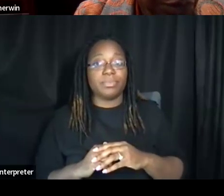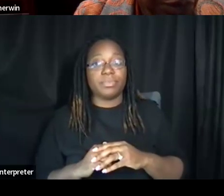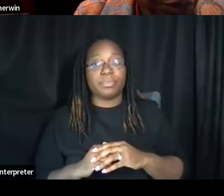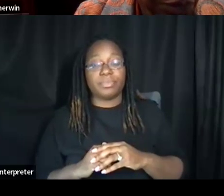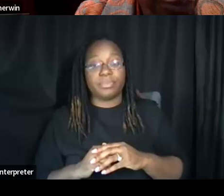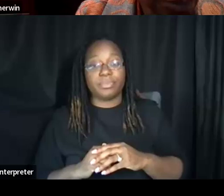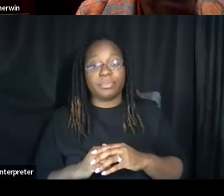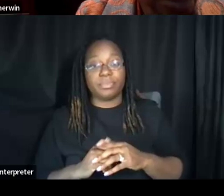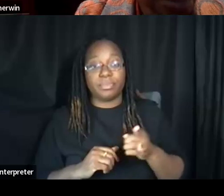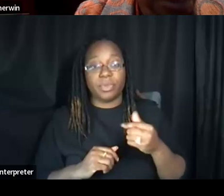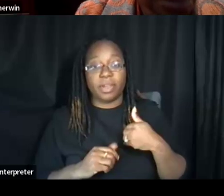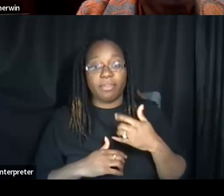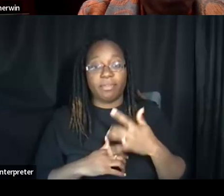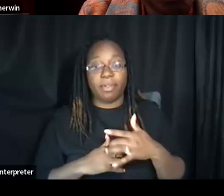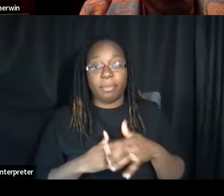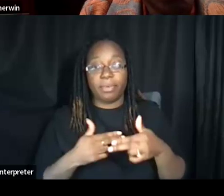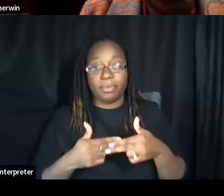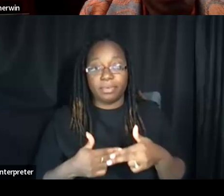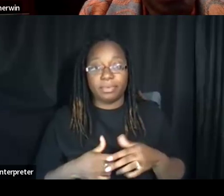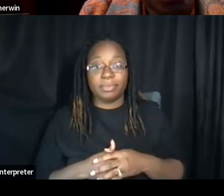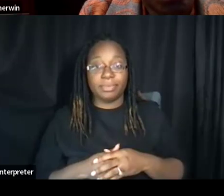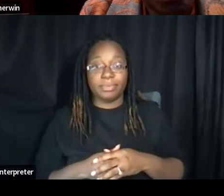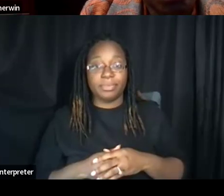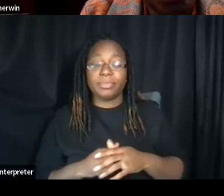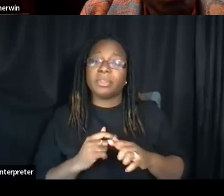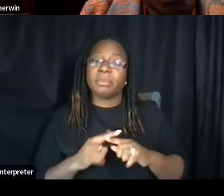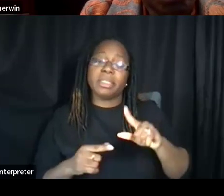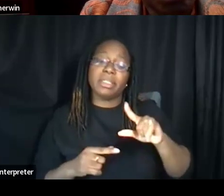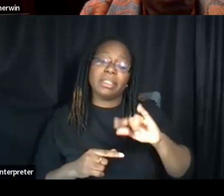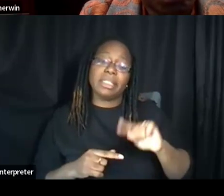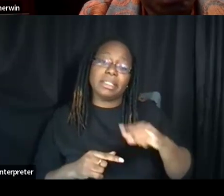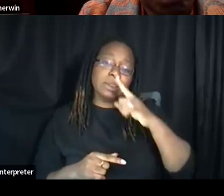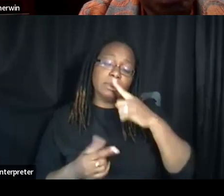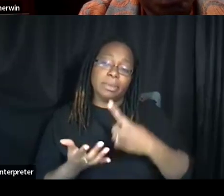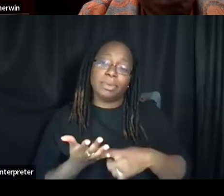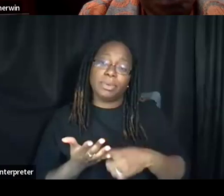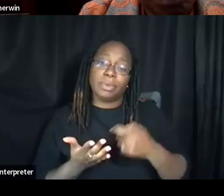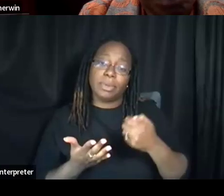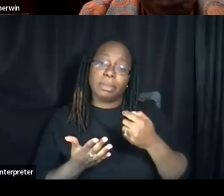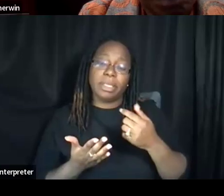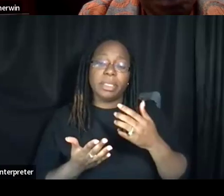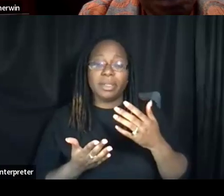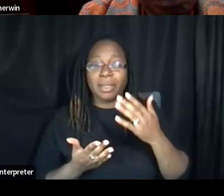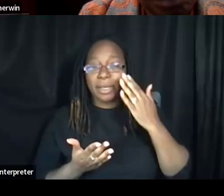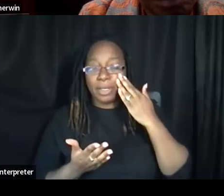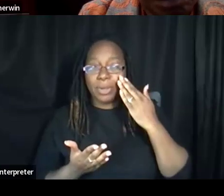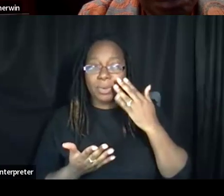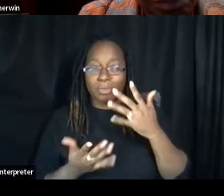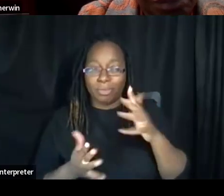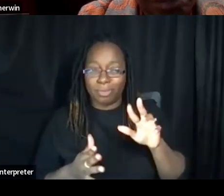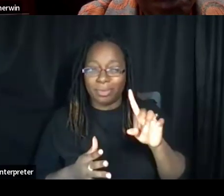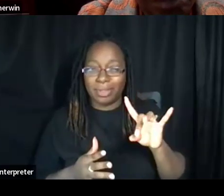are in the slides. But Liz, I wonder if you could talk a little bit, I know you did,